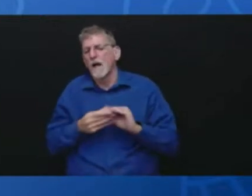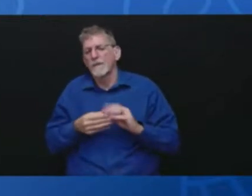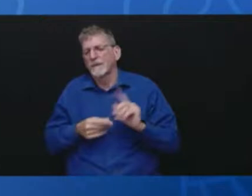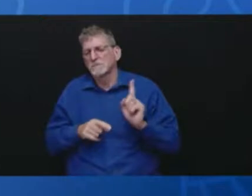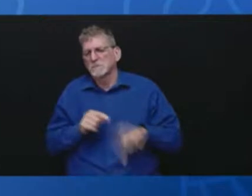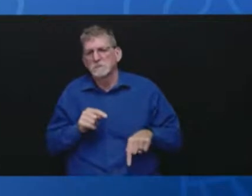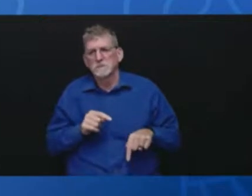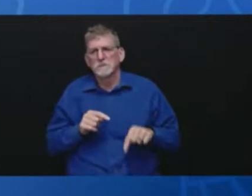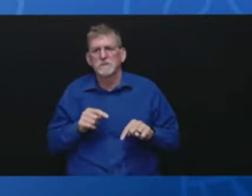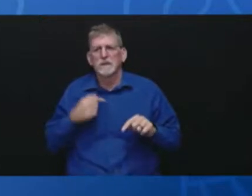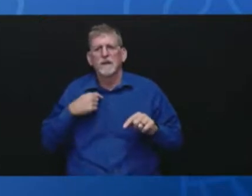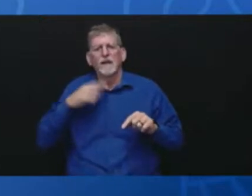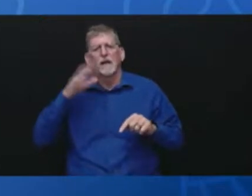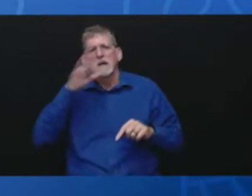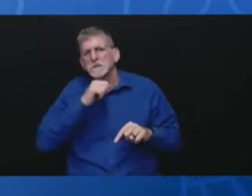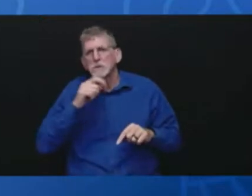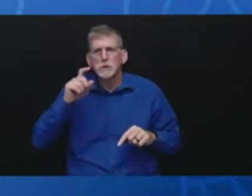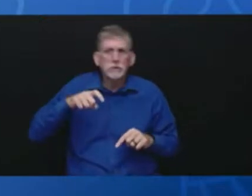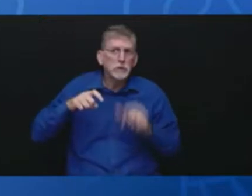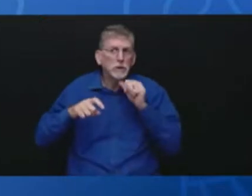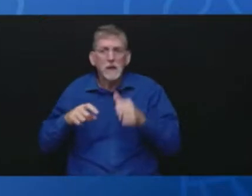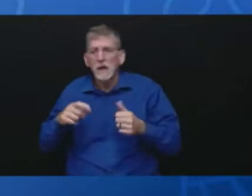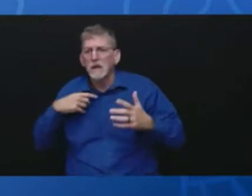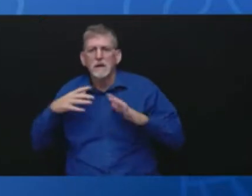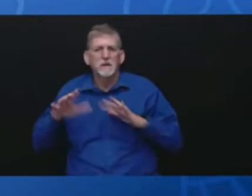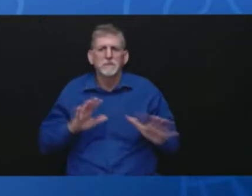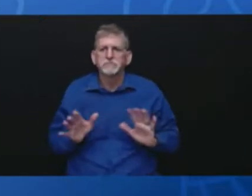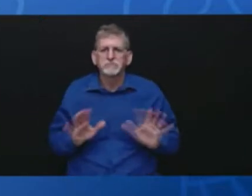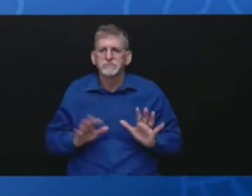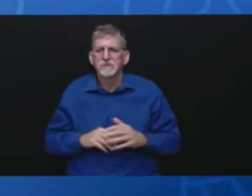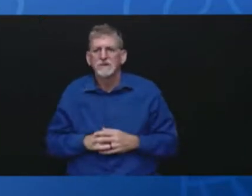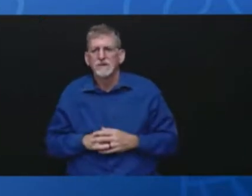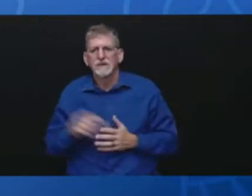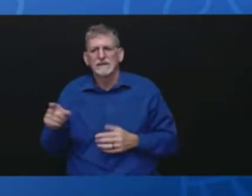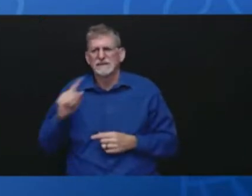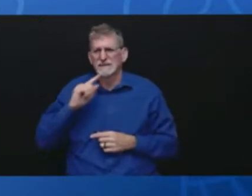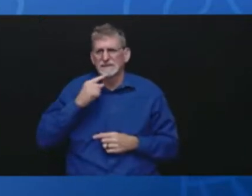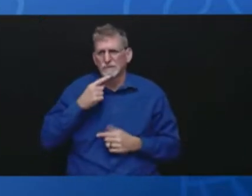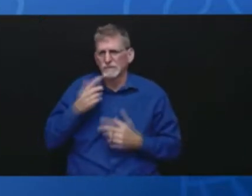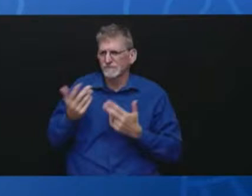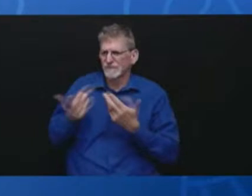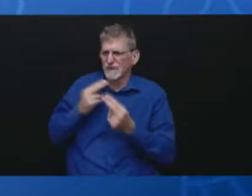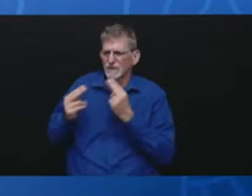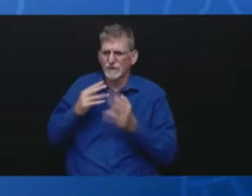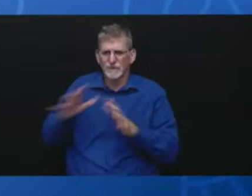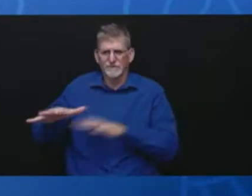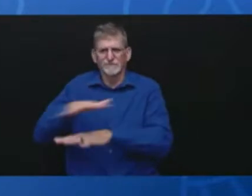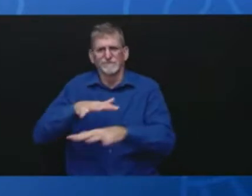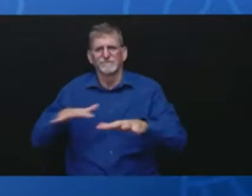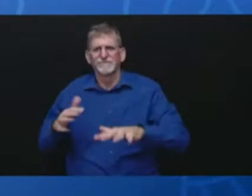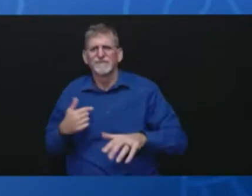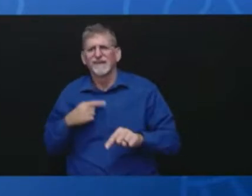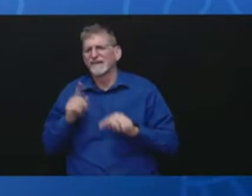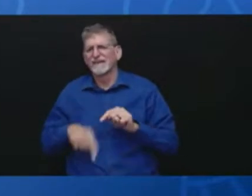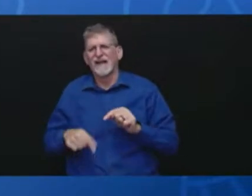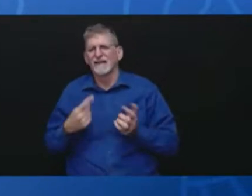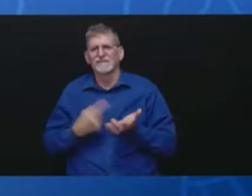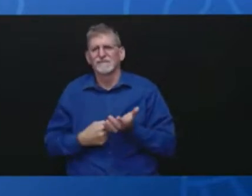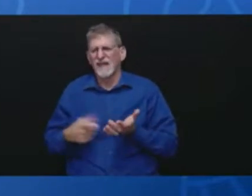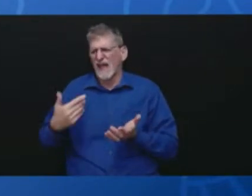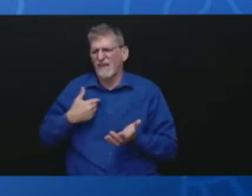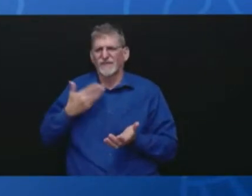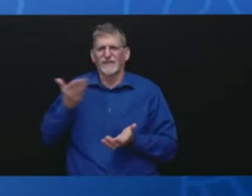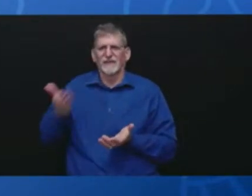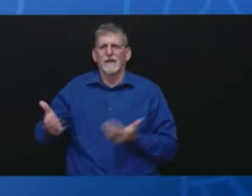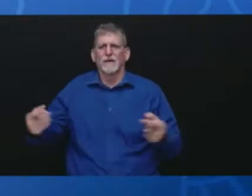that regard when it comes to something as serious as negotiations in an area where there's a conflict that we are working